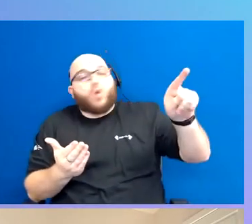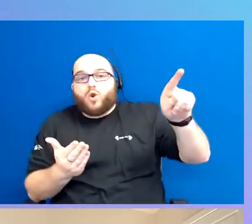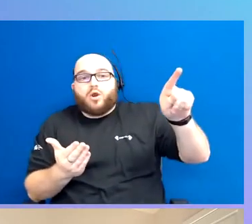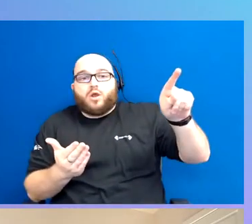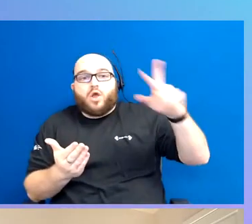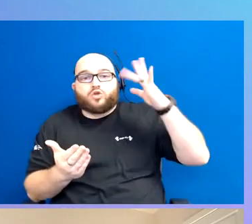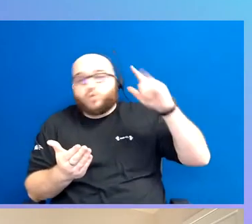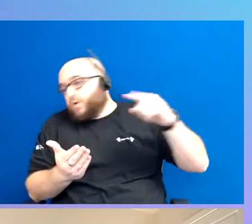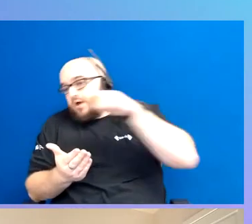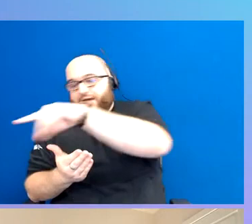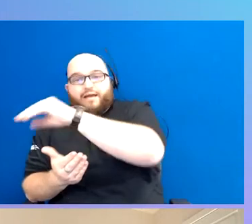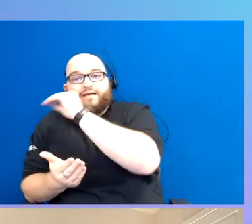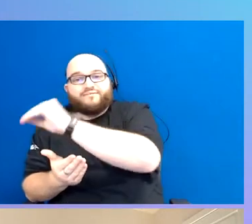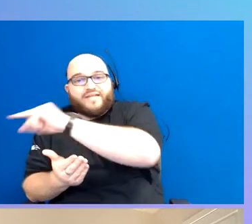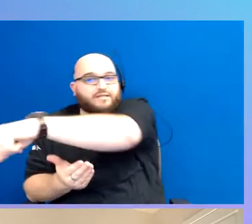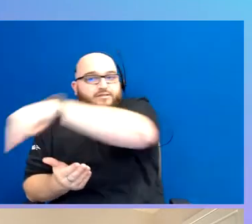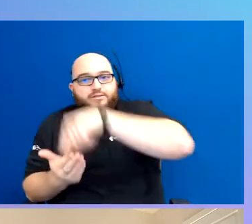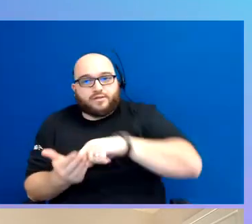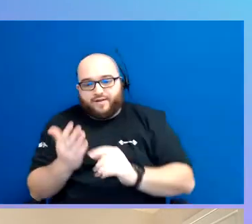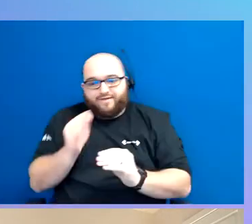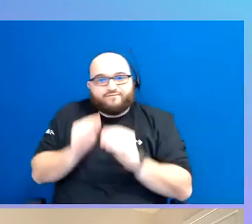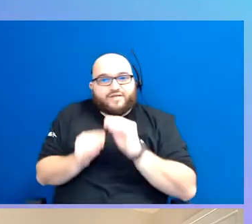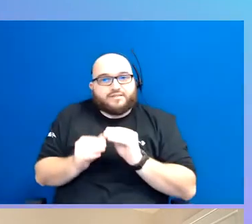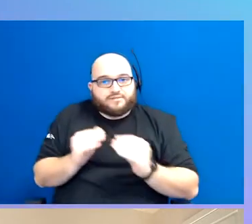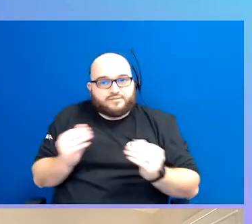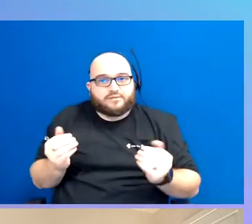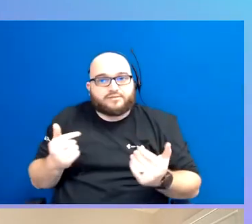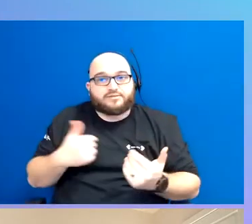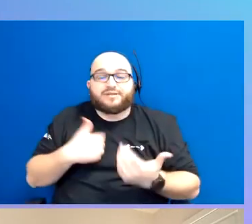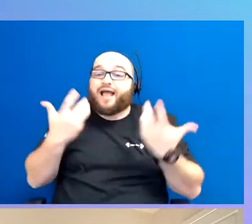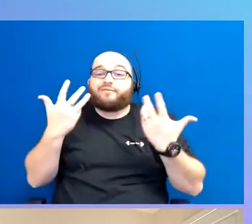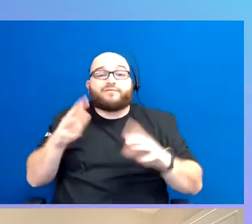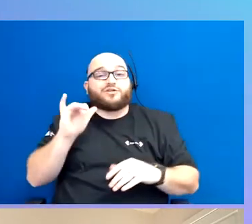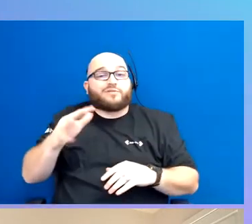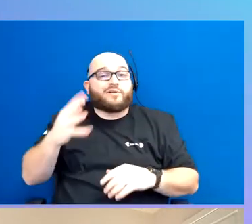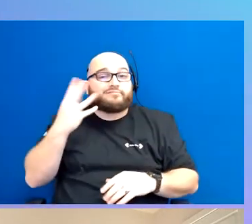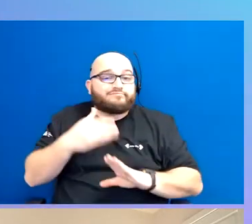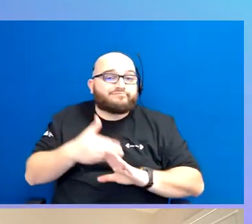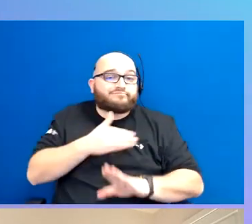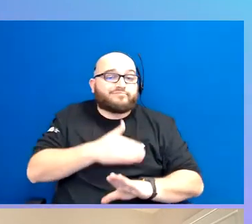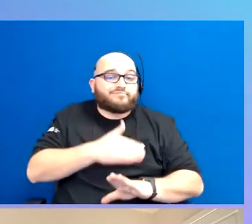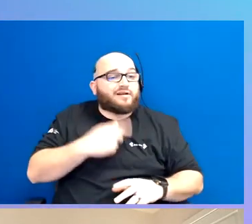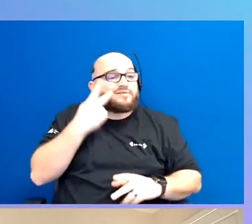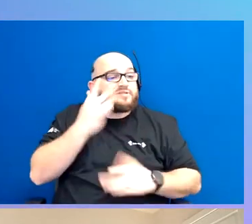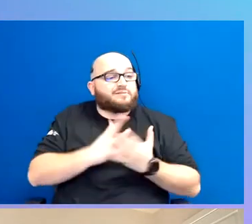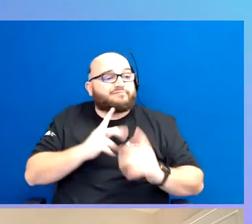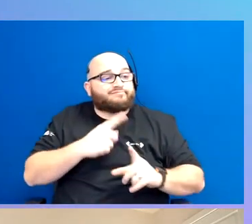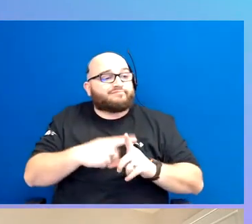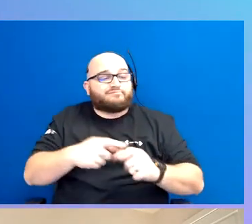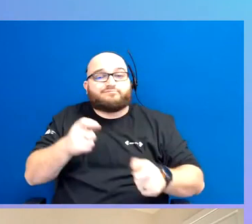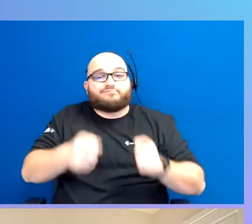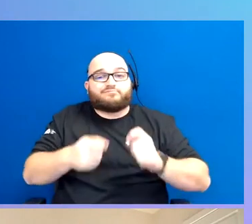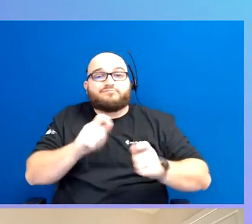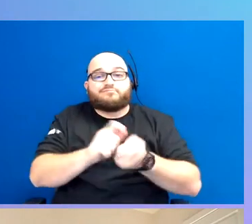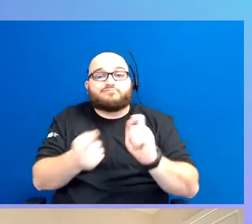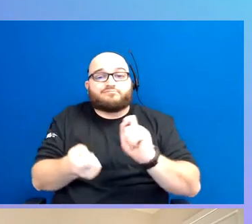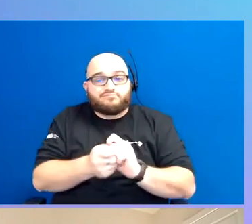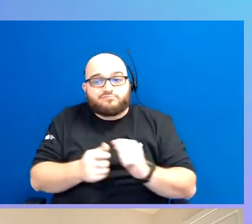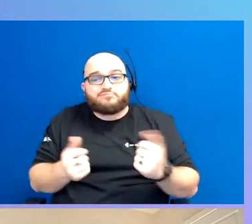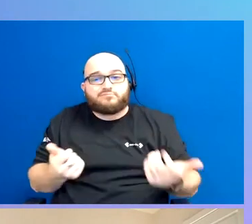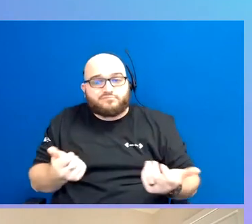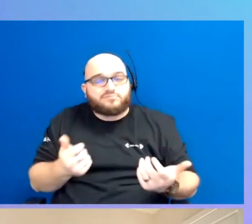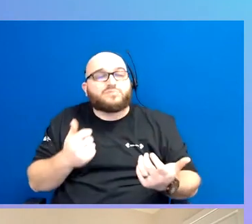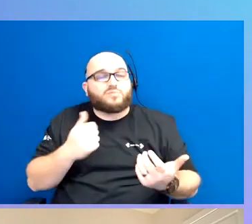source libraries and things like that. I have done it in the past, and I have seen really positive control, because people are really aware of